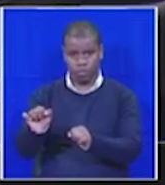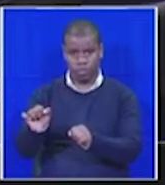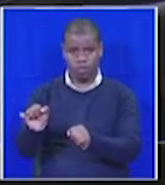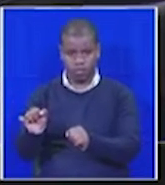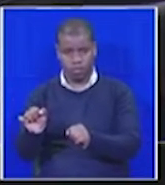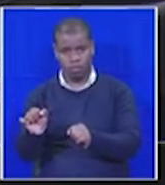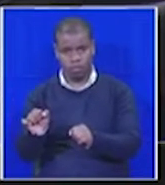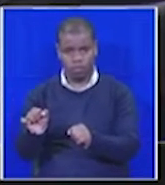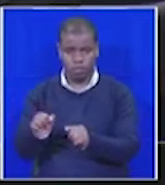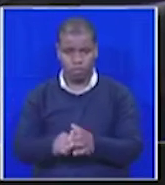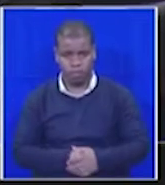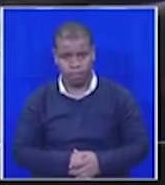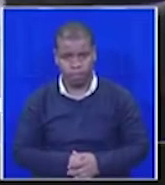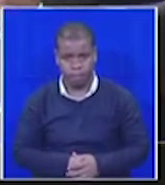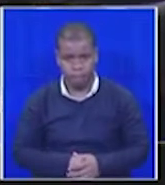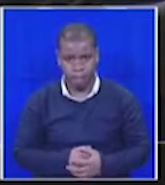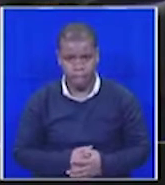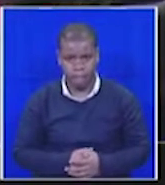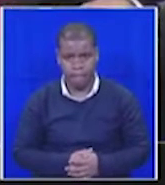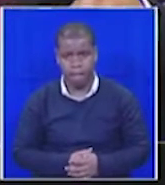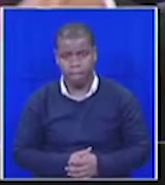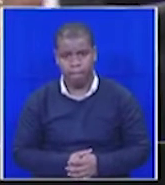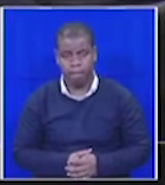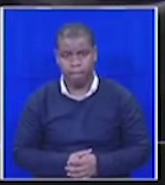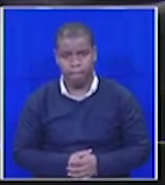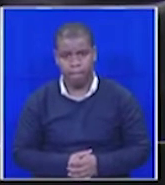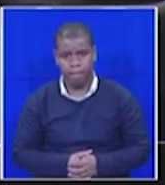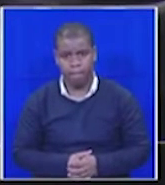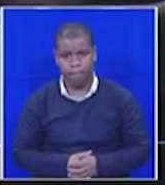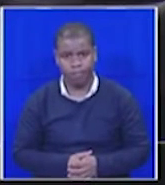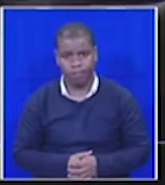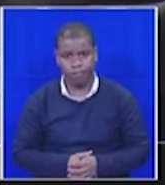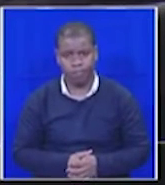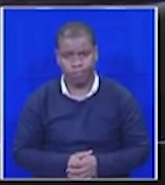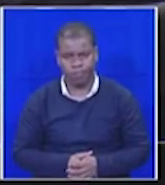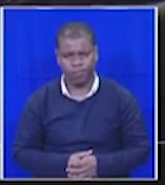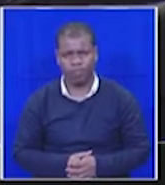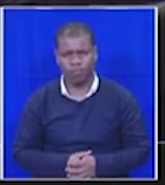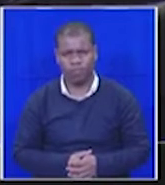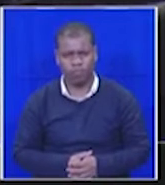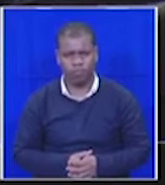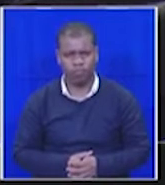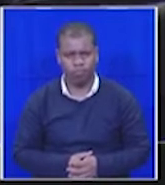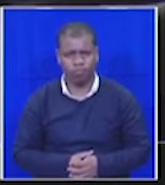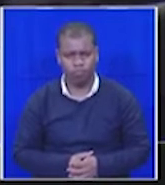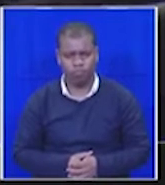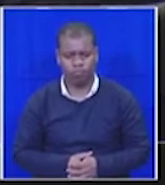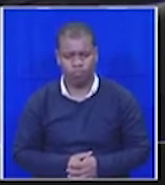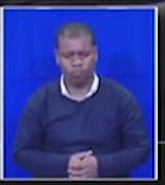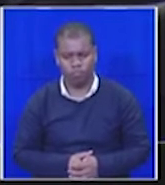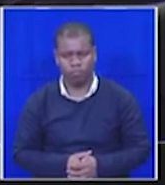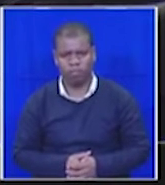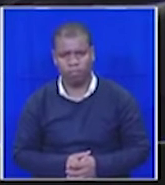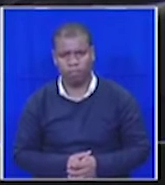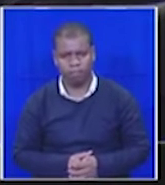Members. Chairperson. Order, Honourable Members. I'm still busy making a ruling, Honourable Waters. I'll come back to you once I've done so. So in your input,